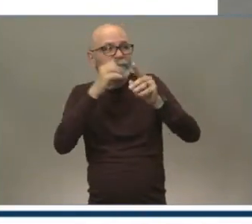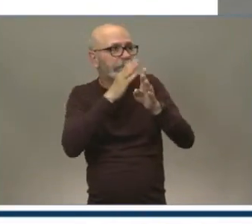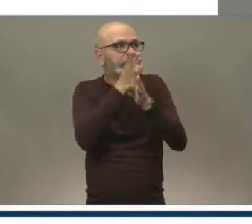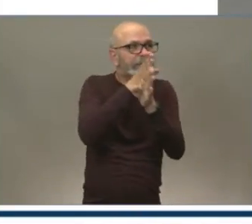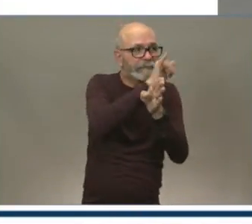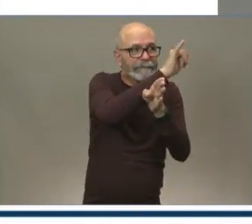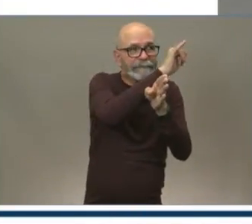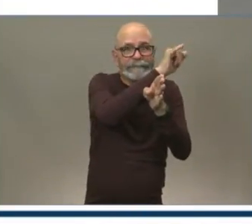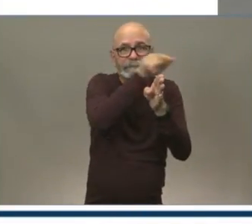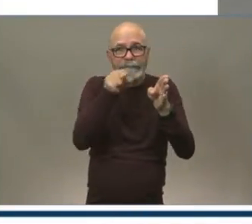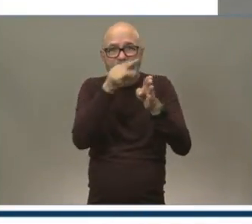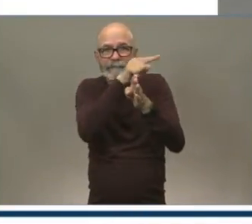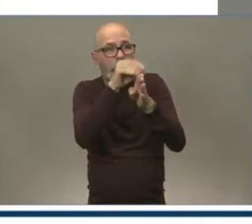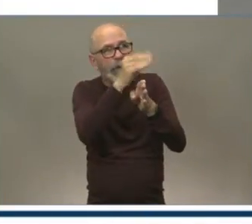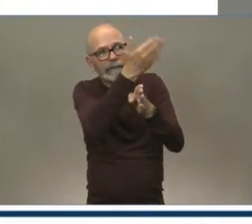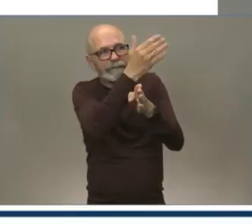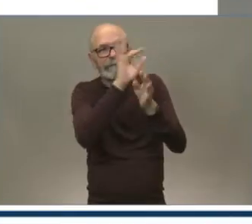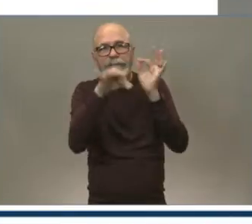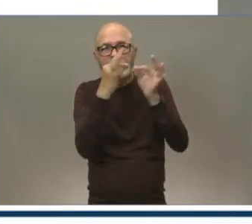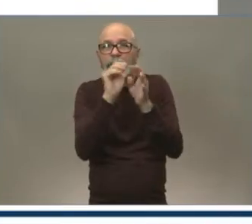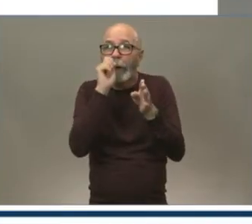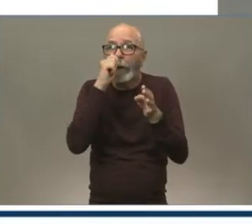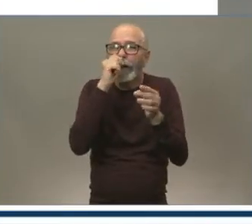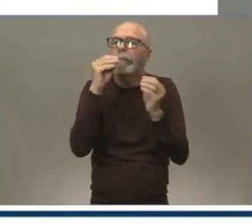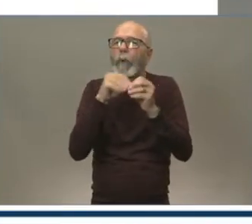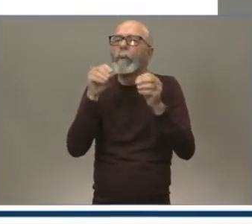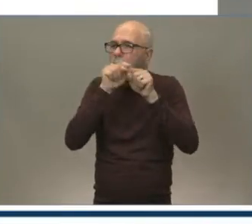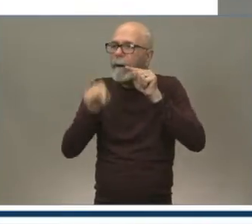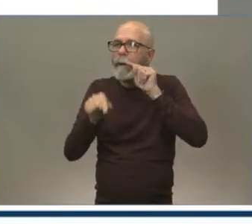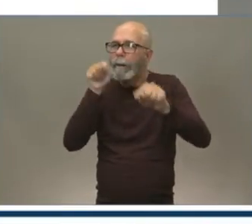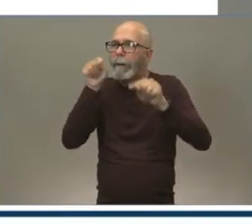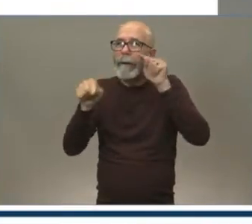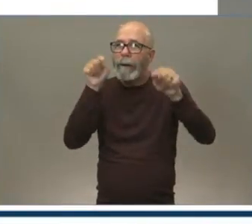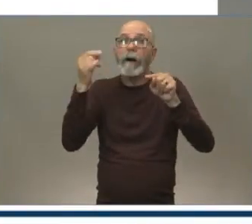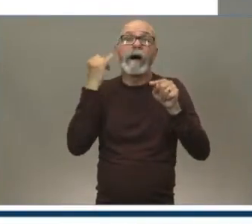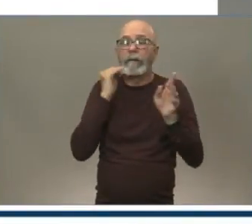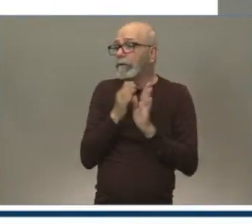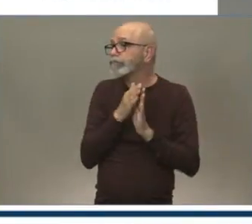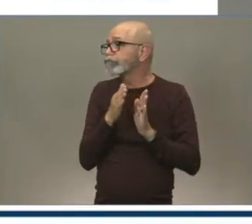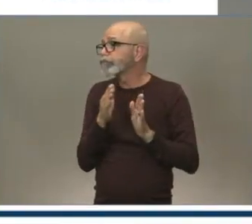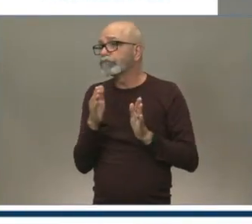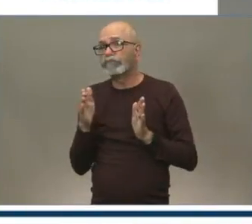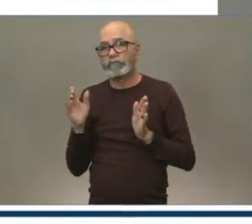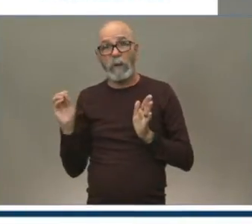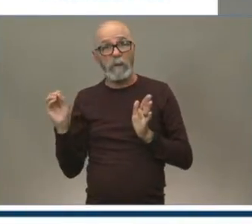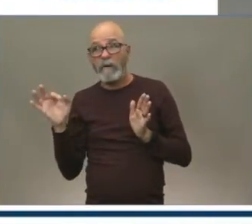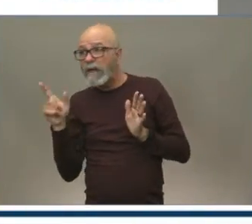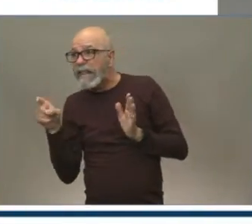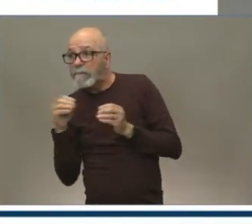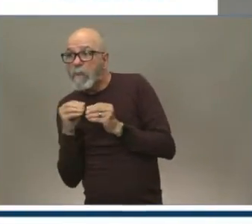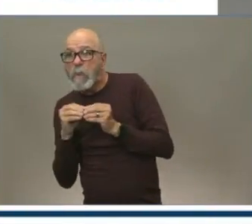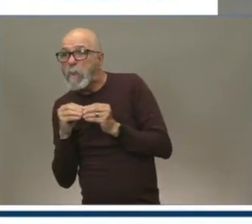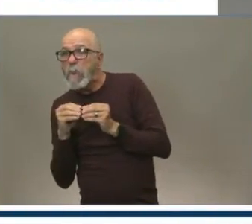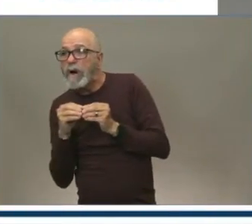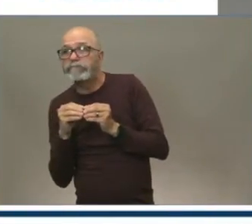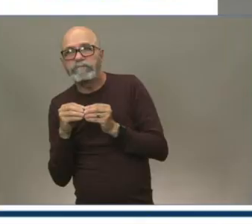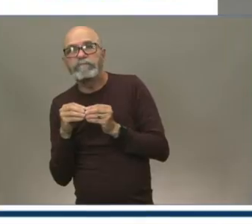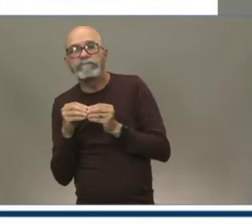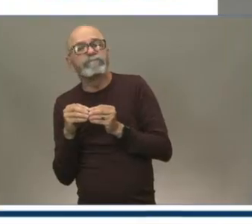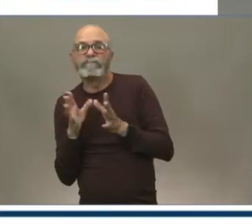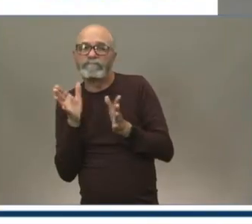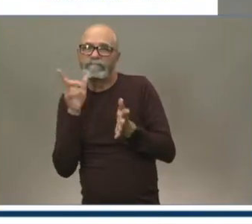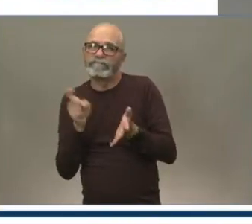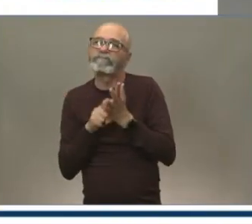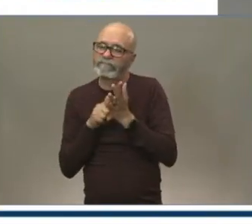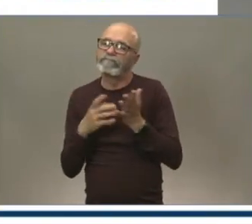testing. If we need to do more, we will, and we will do it very quickly. But there are also things that we need